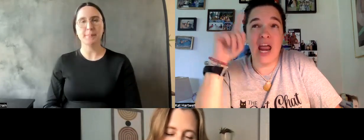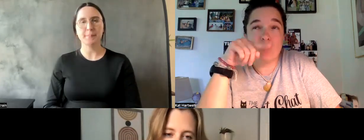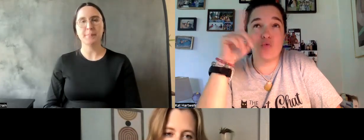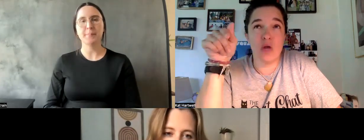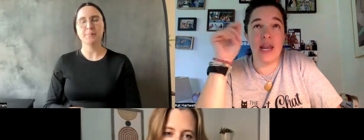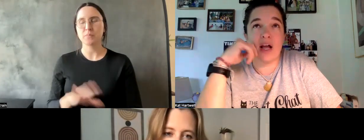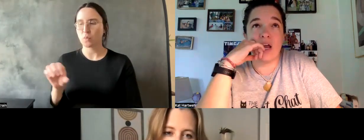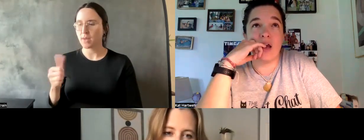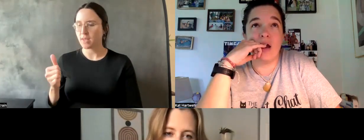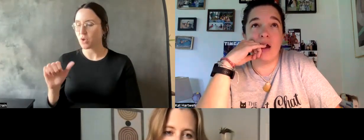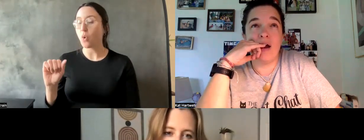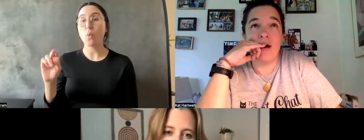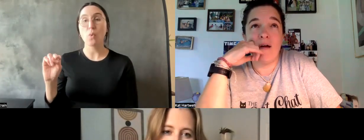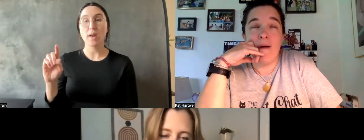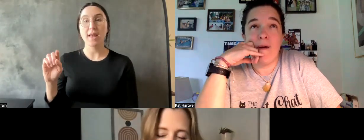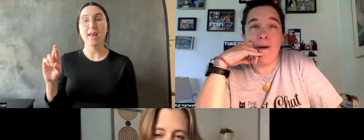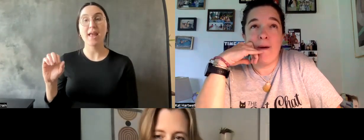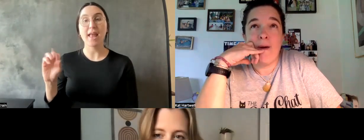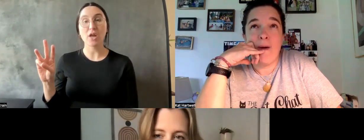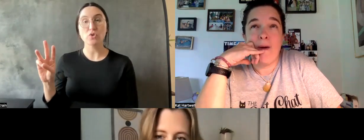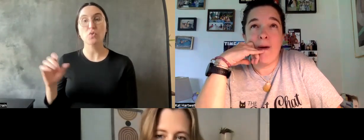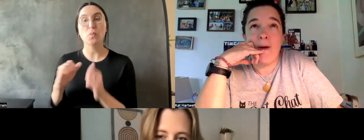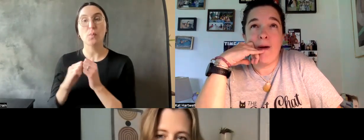else? Andrew and Nikki.